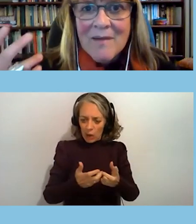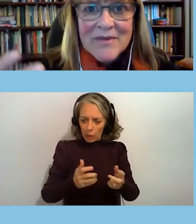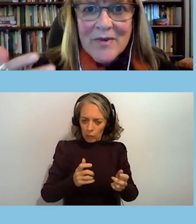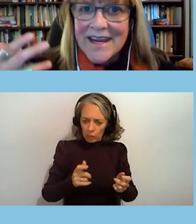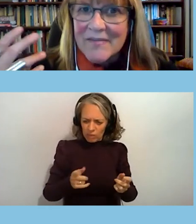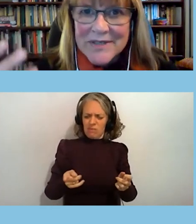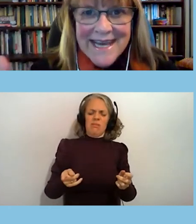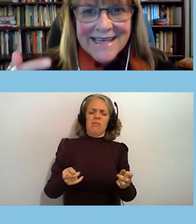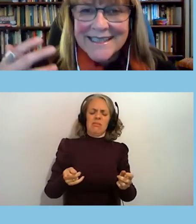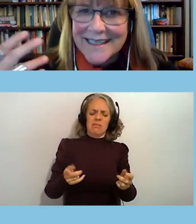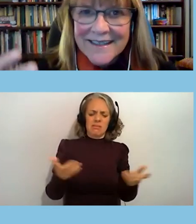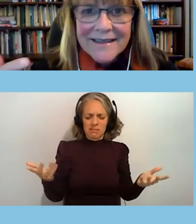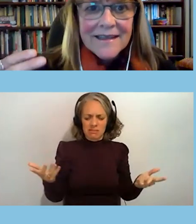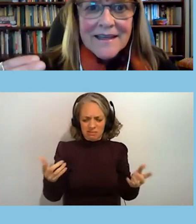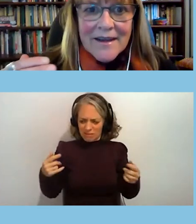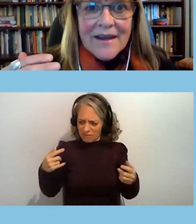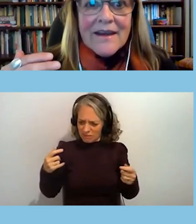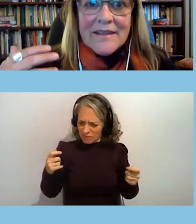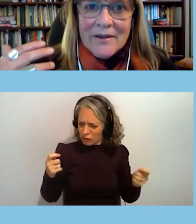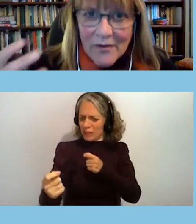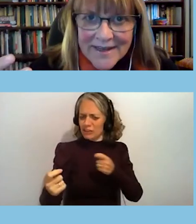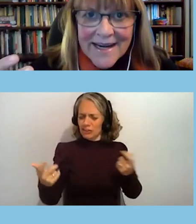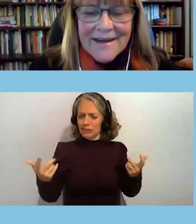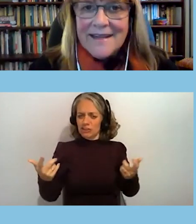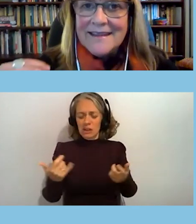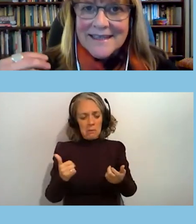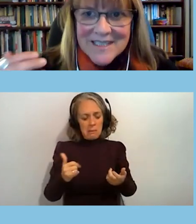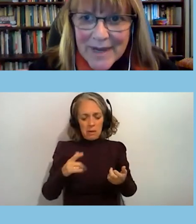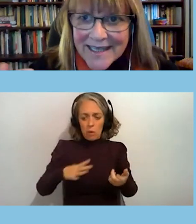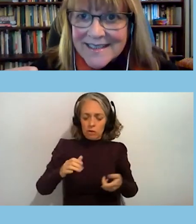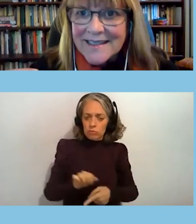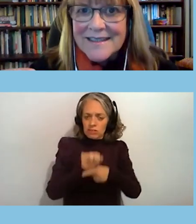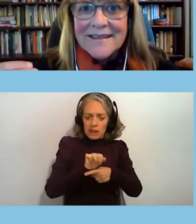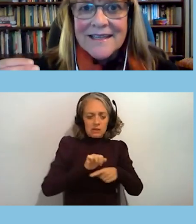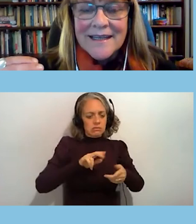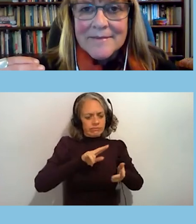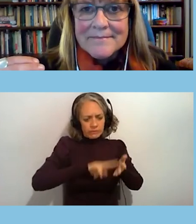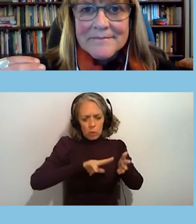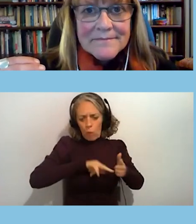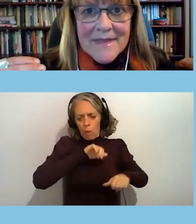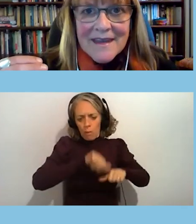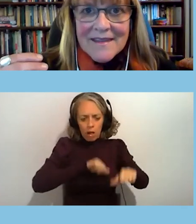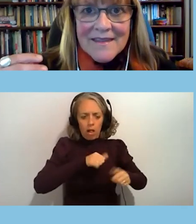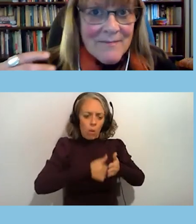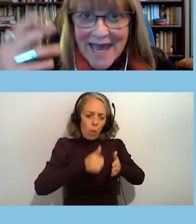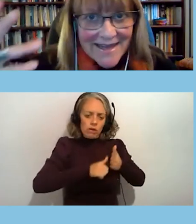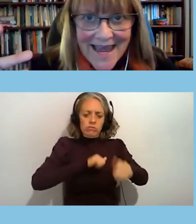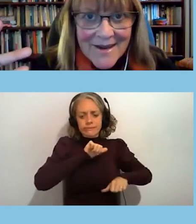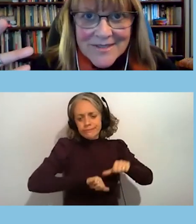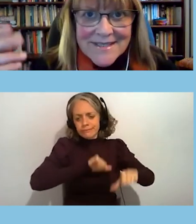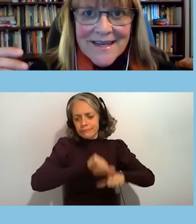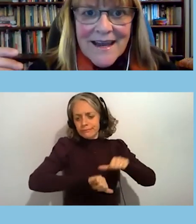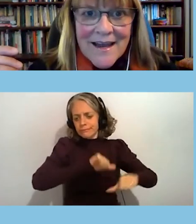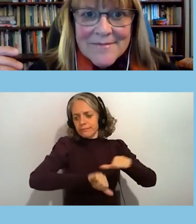a common way of protecting the ordinary, the expected, the man